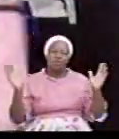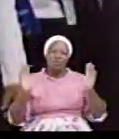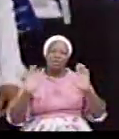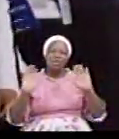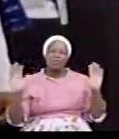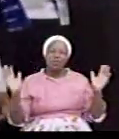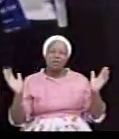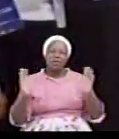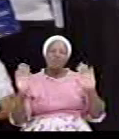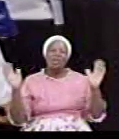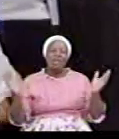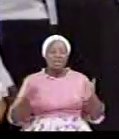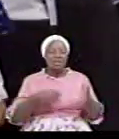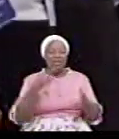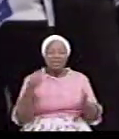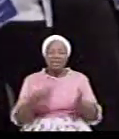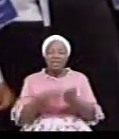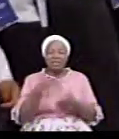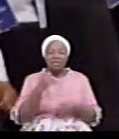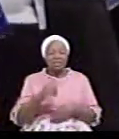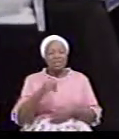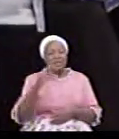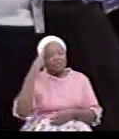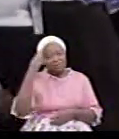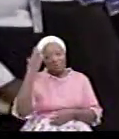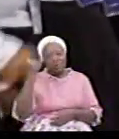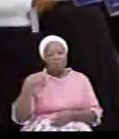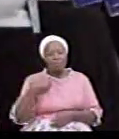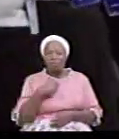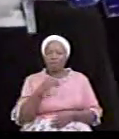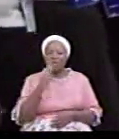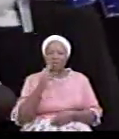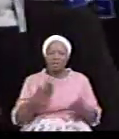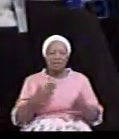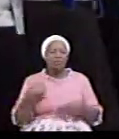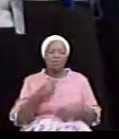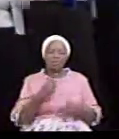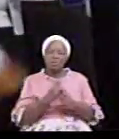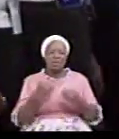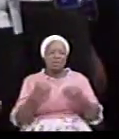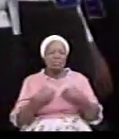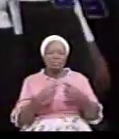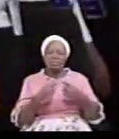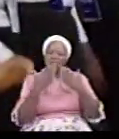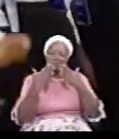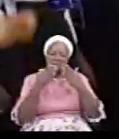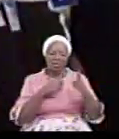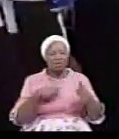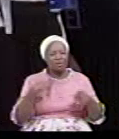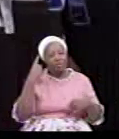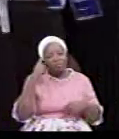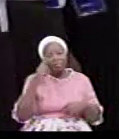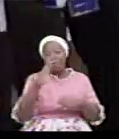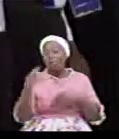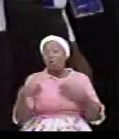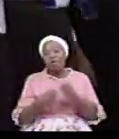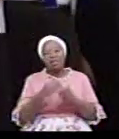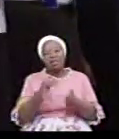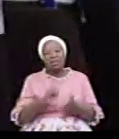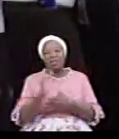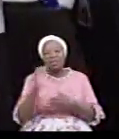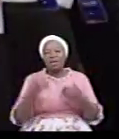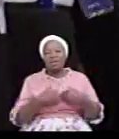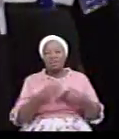are here. That is why we are here. We bless God for his love. And we thank God for his greatness.